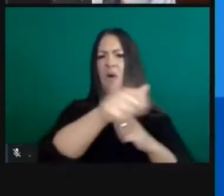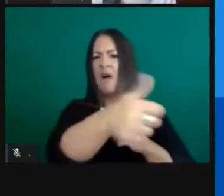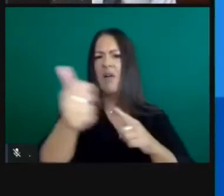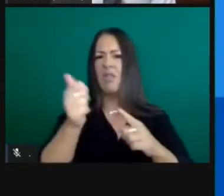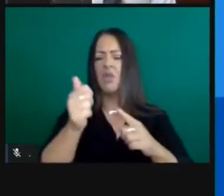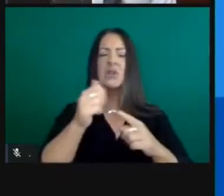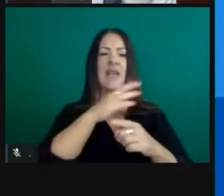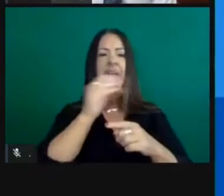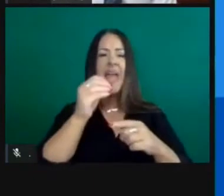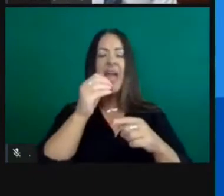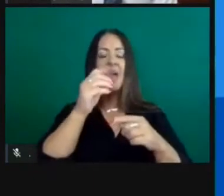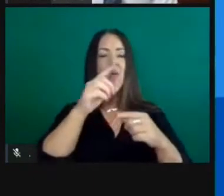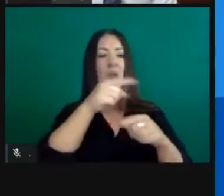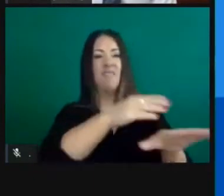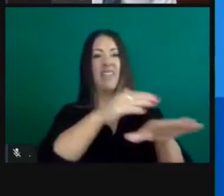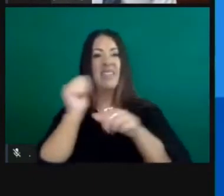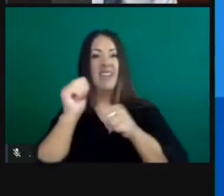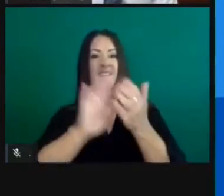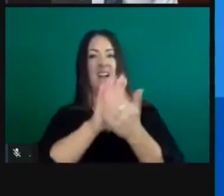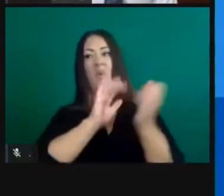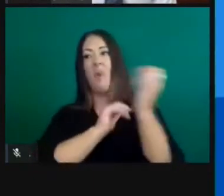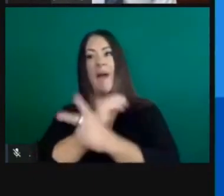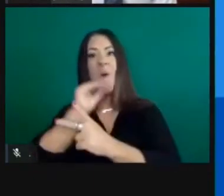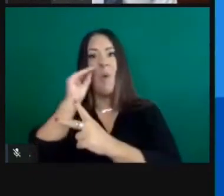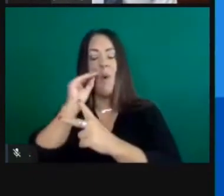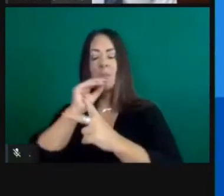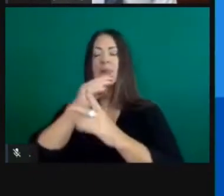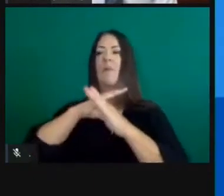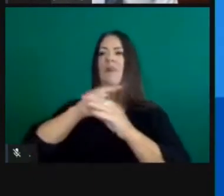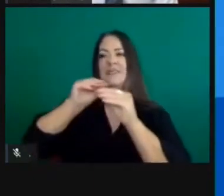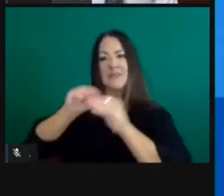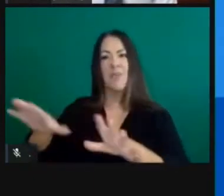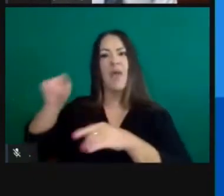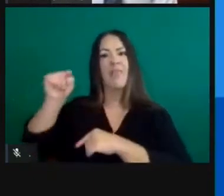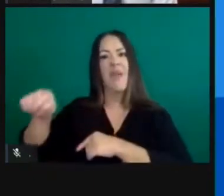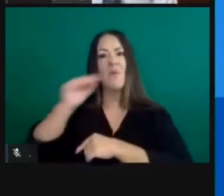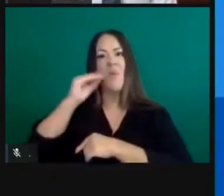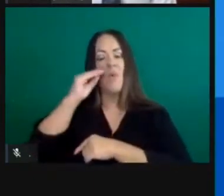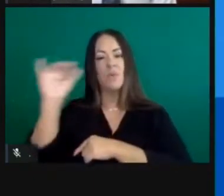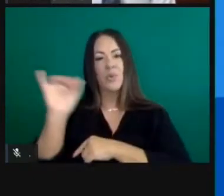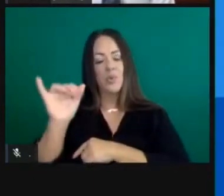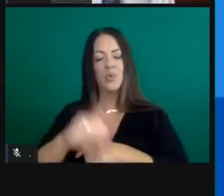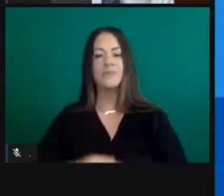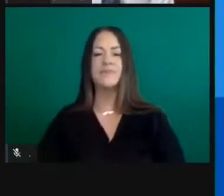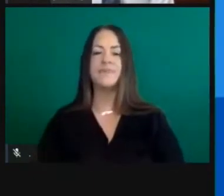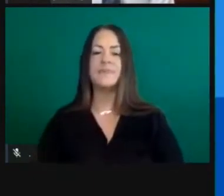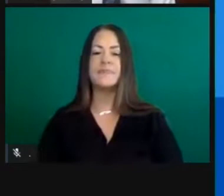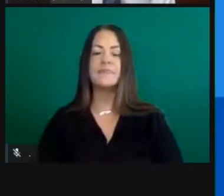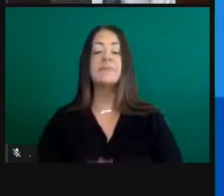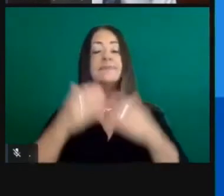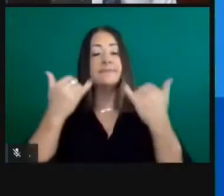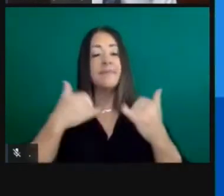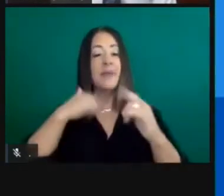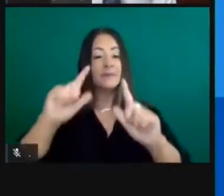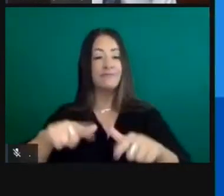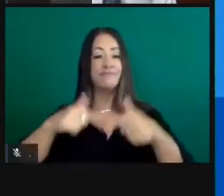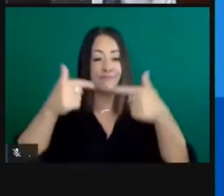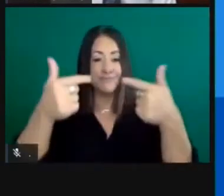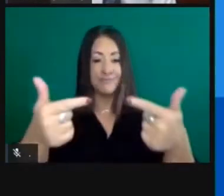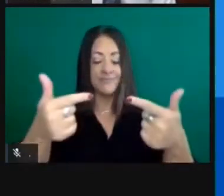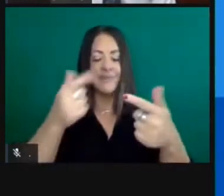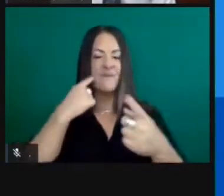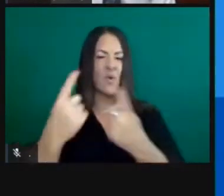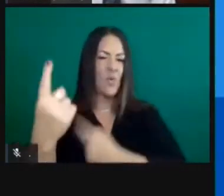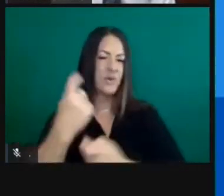message that we continue to highlight as we move forward through the fall and winter. So with that, I'll turn it over for the